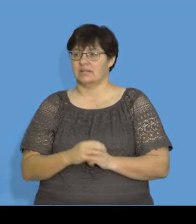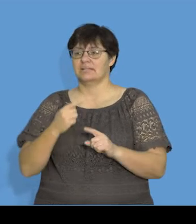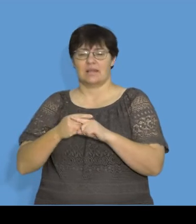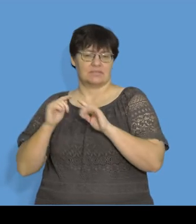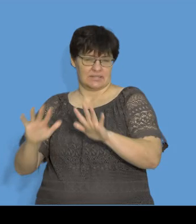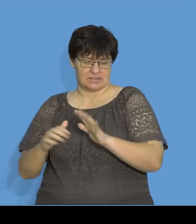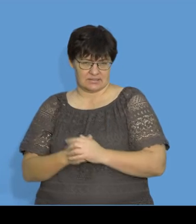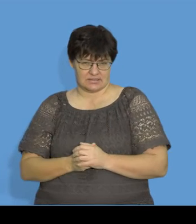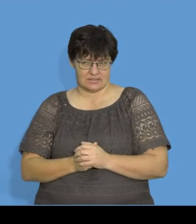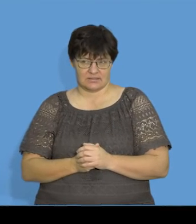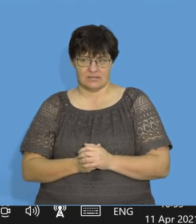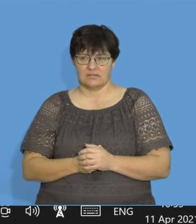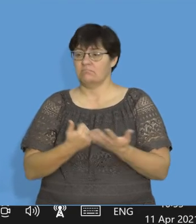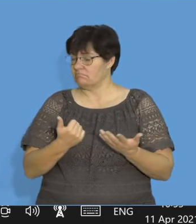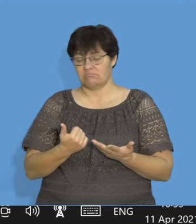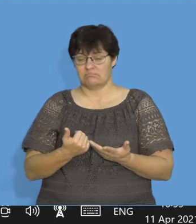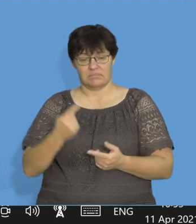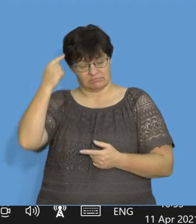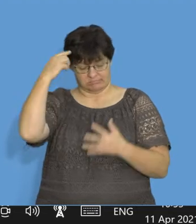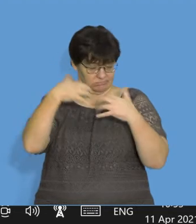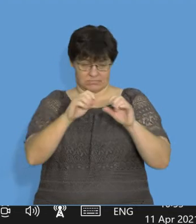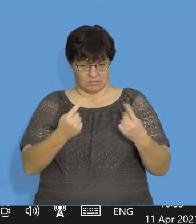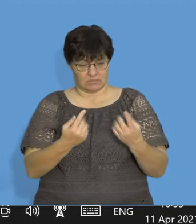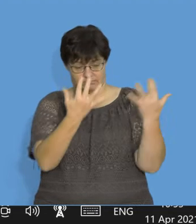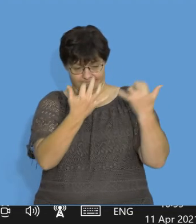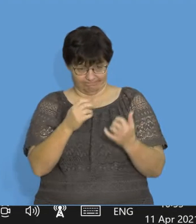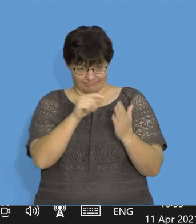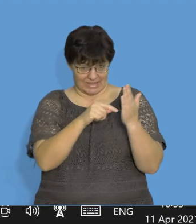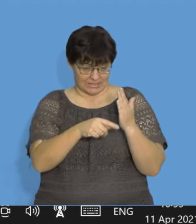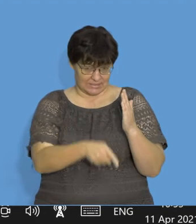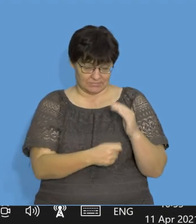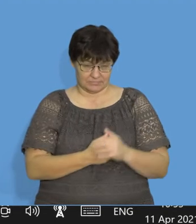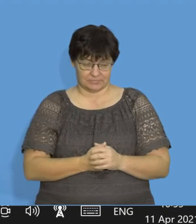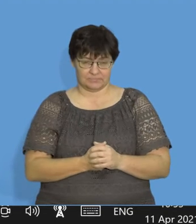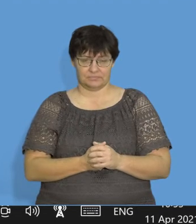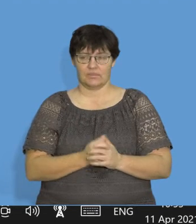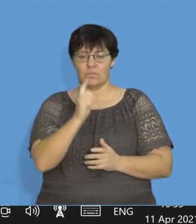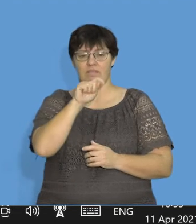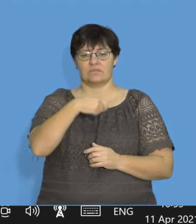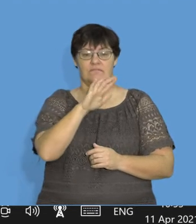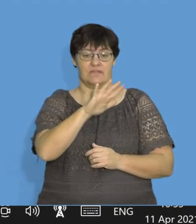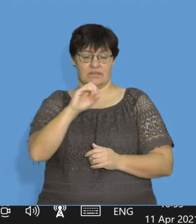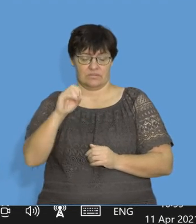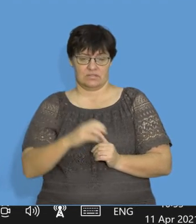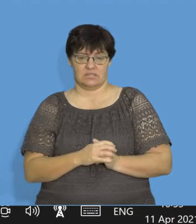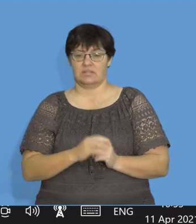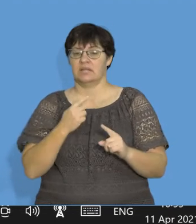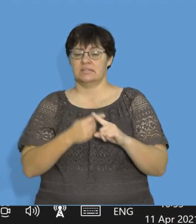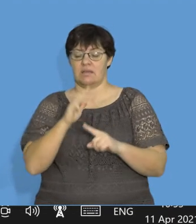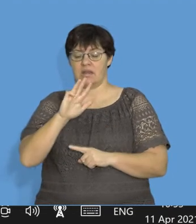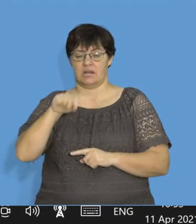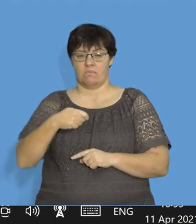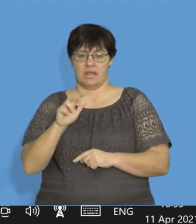times 10. Now, we definitely can't do this in our head. So 1,500